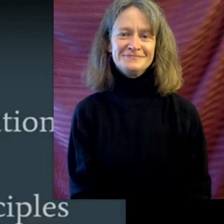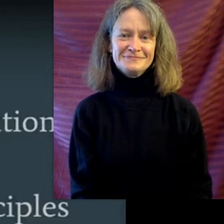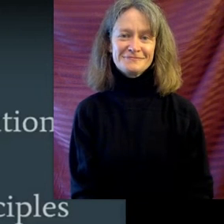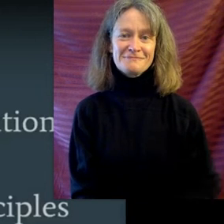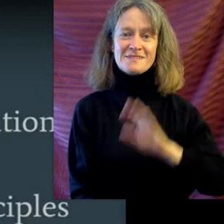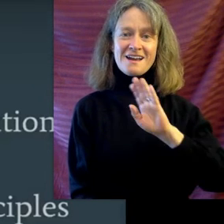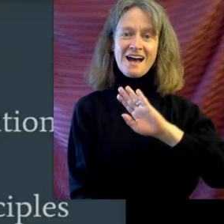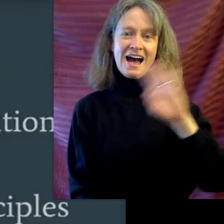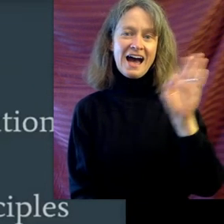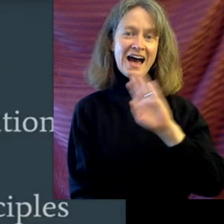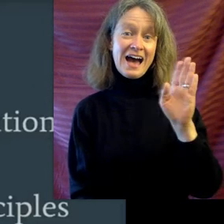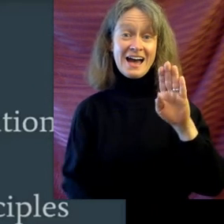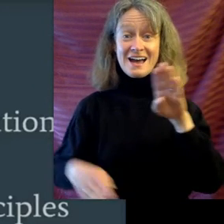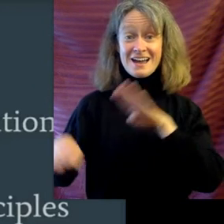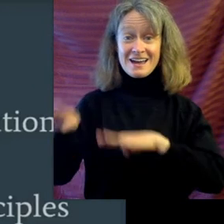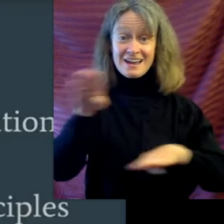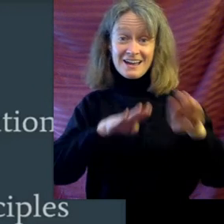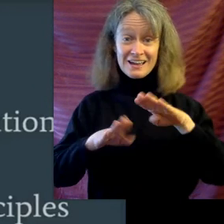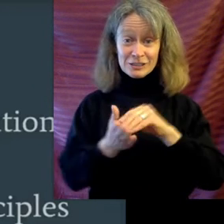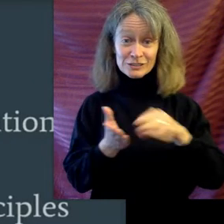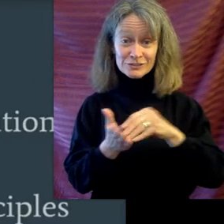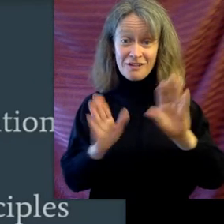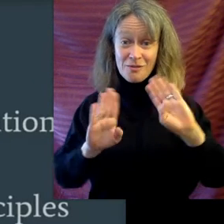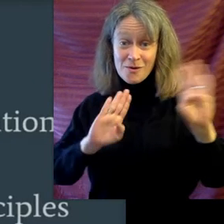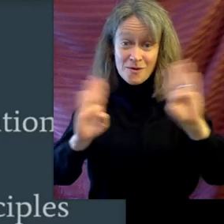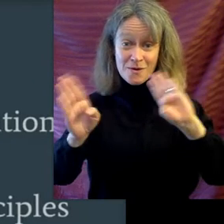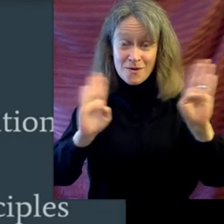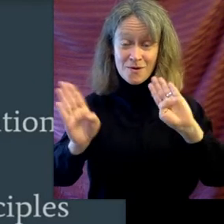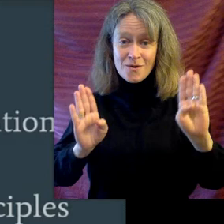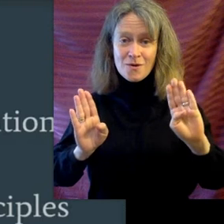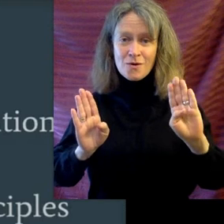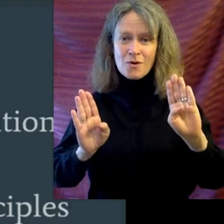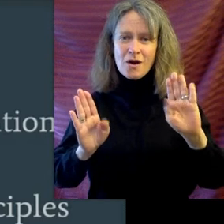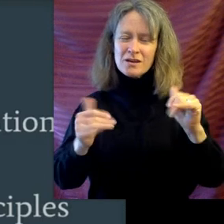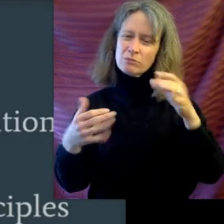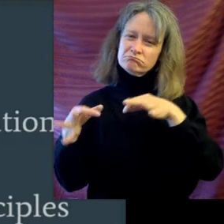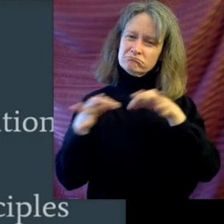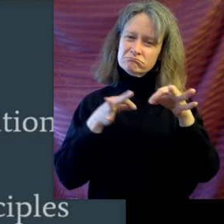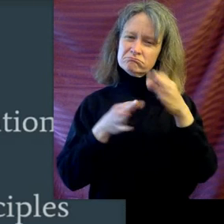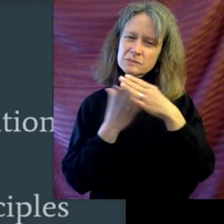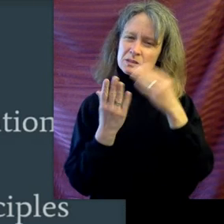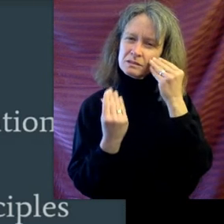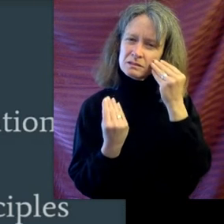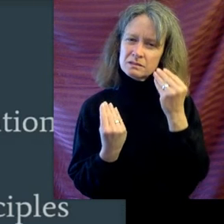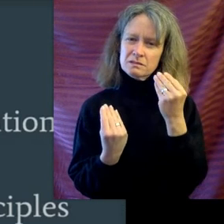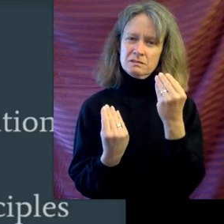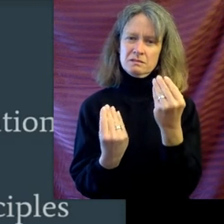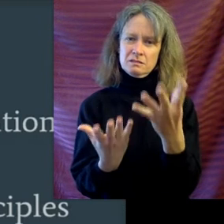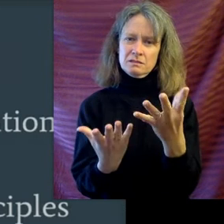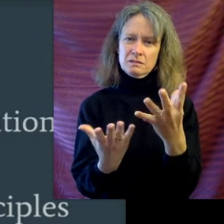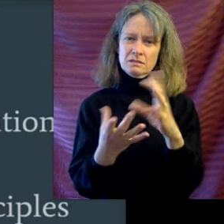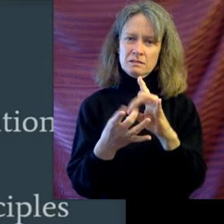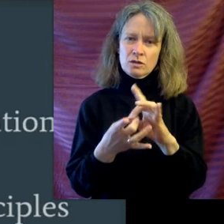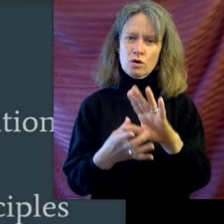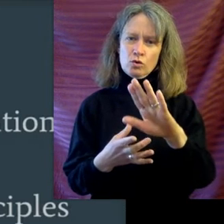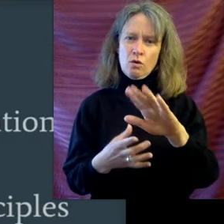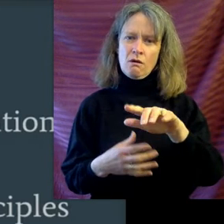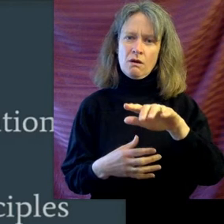Hi, biology students. I'm going to give you a little information about your